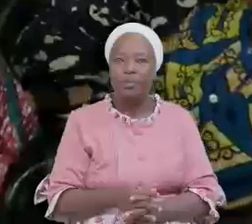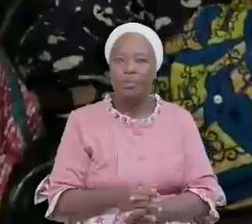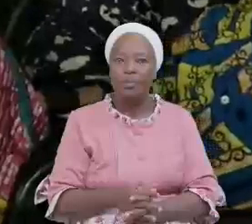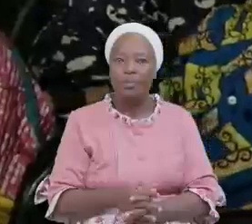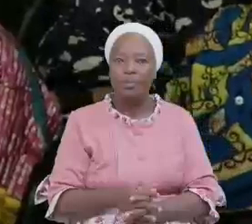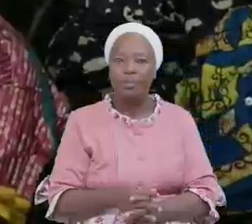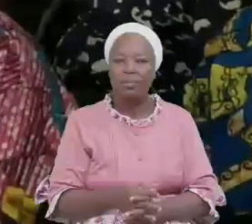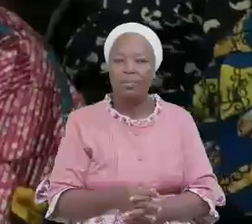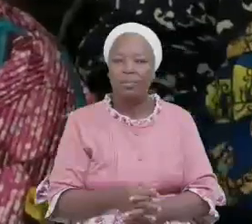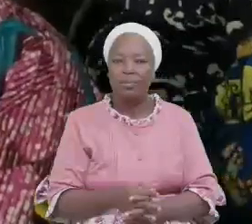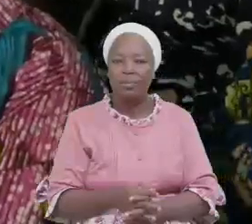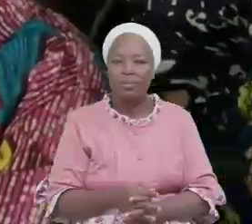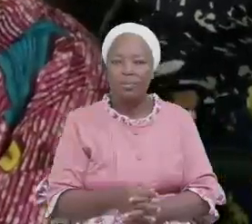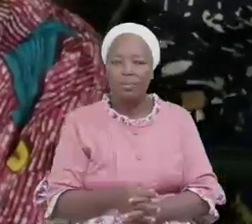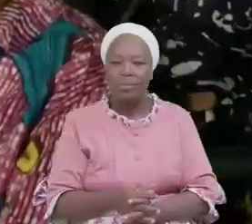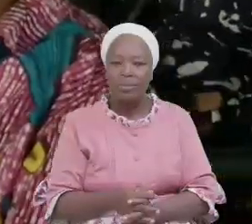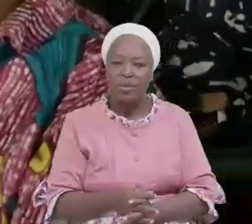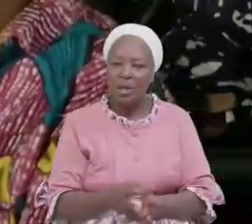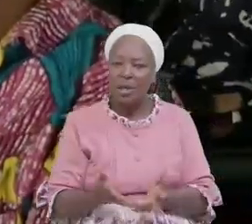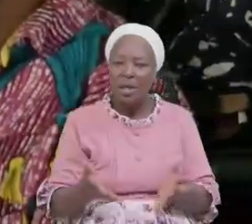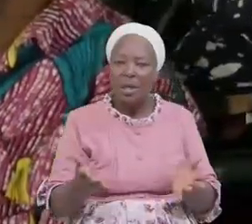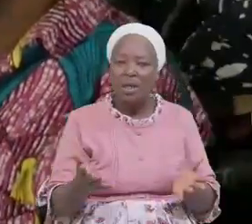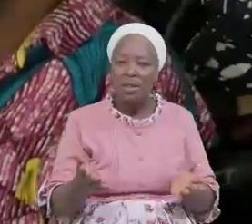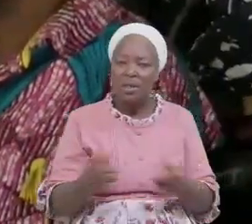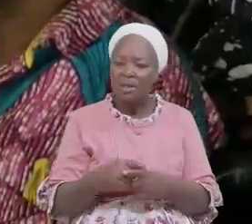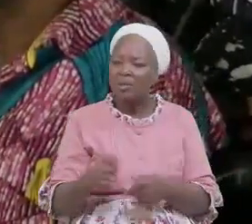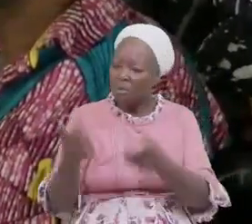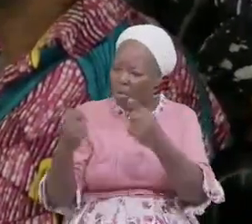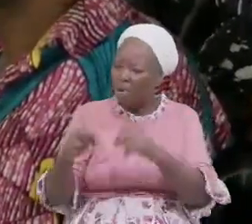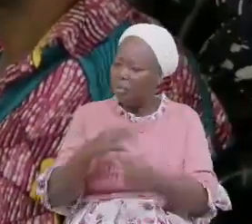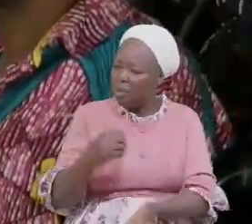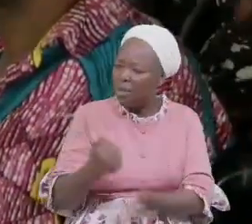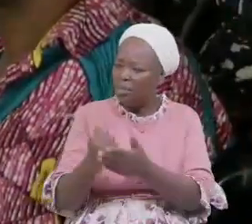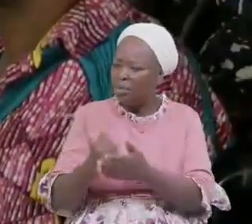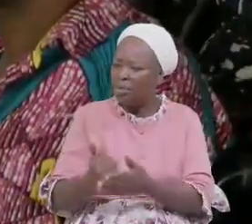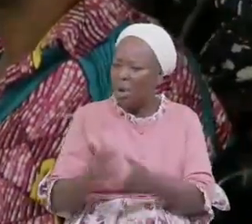Pride will say, no, I help myself. I save myself.